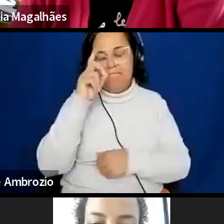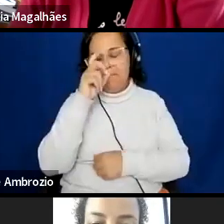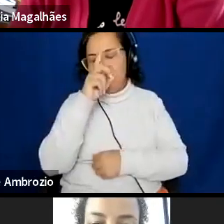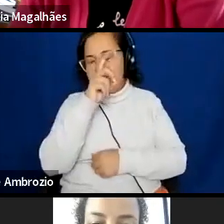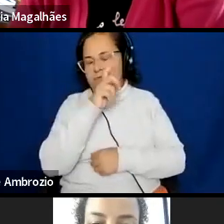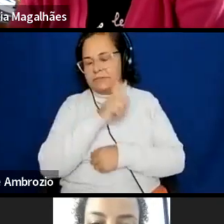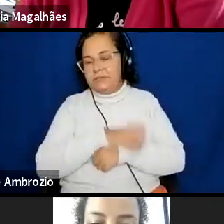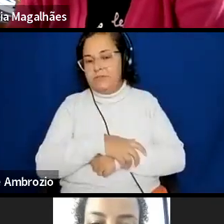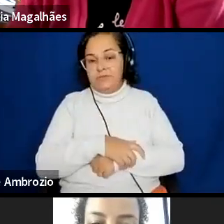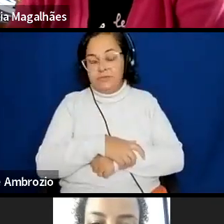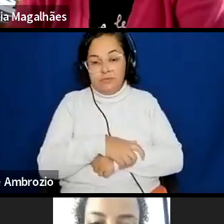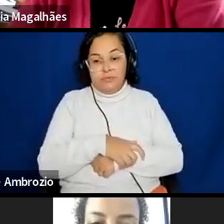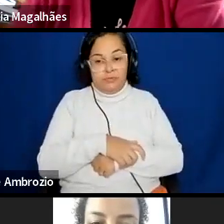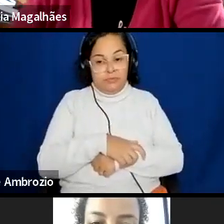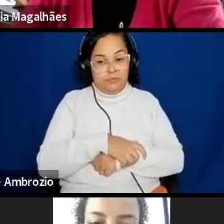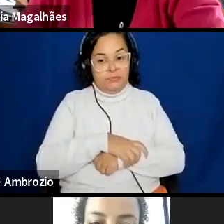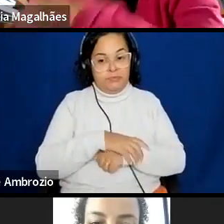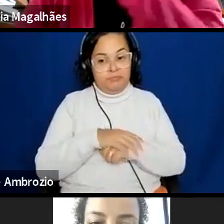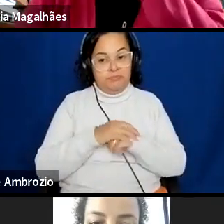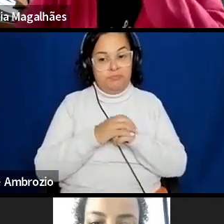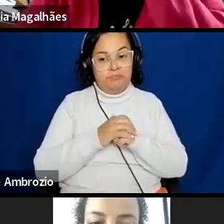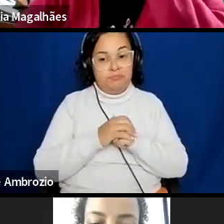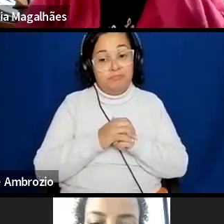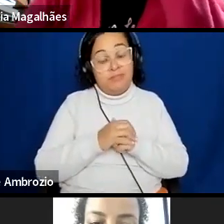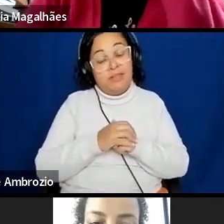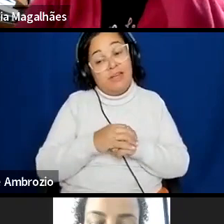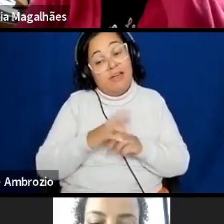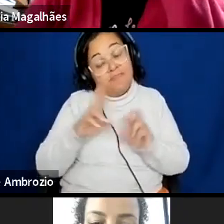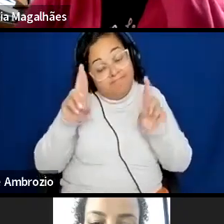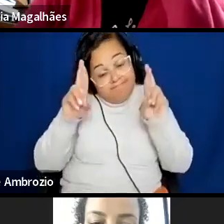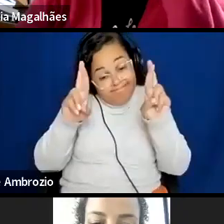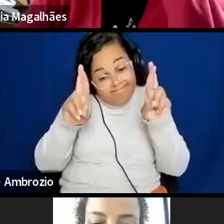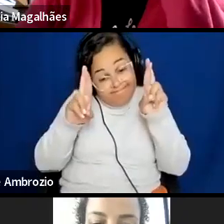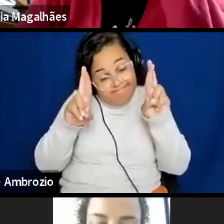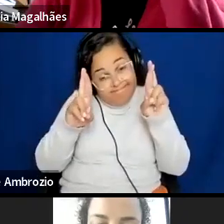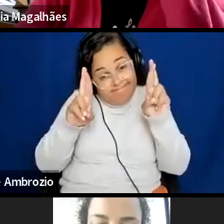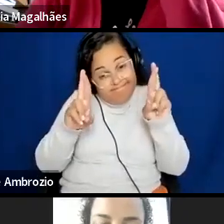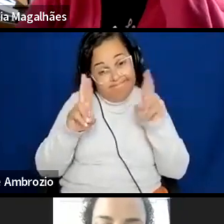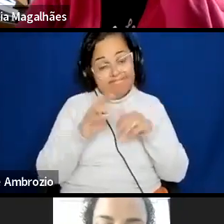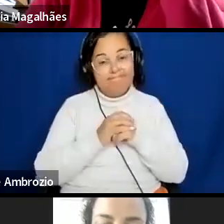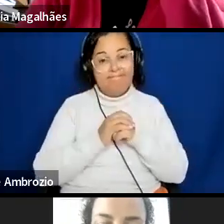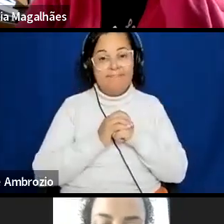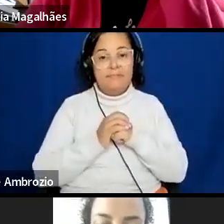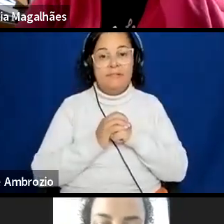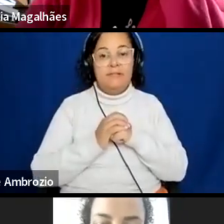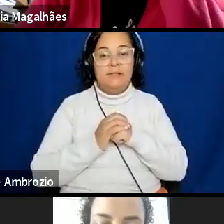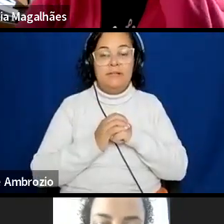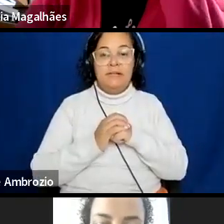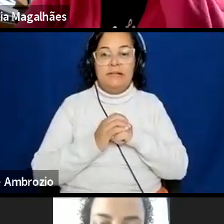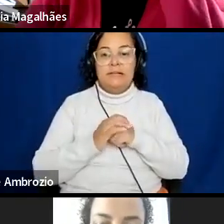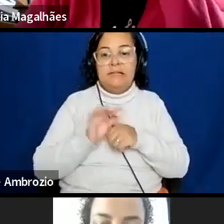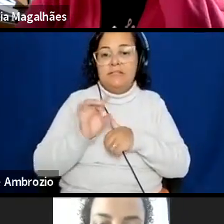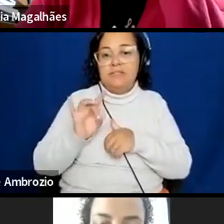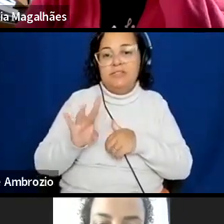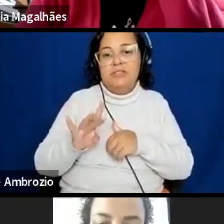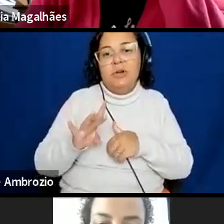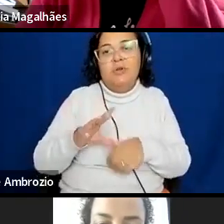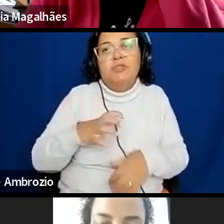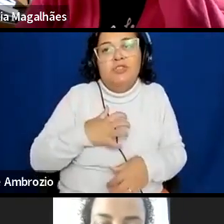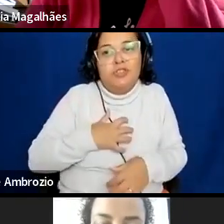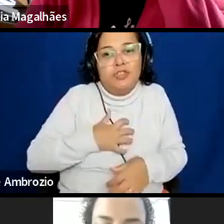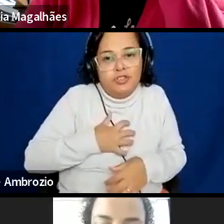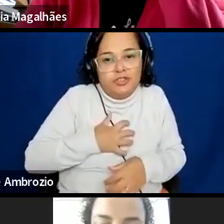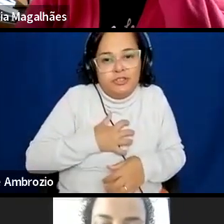I expect, however, that this is but only one symptom of a general